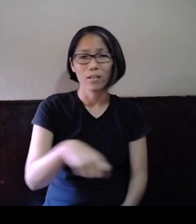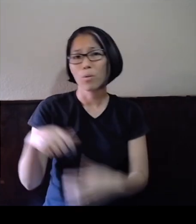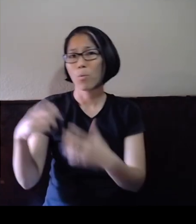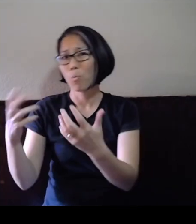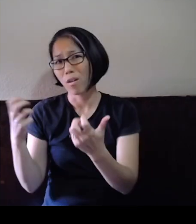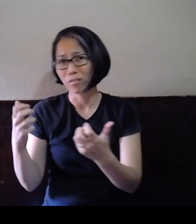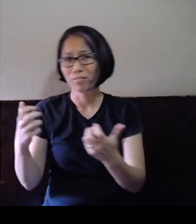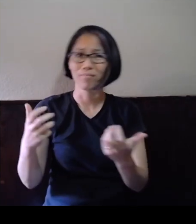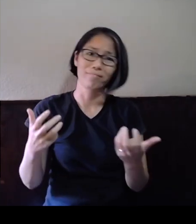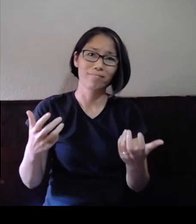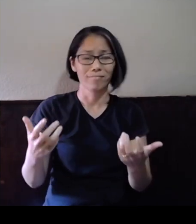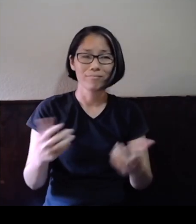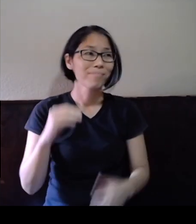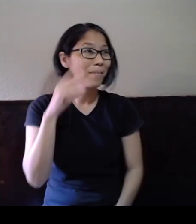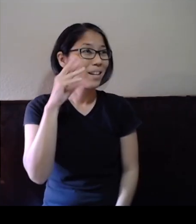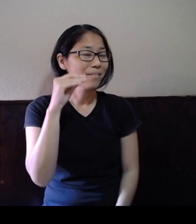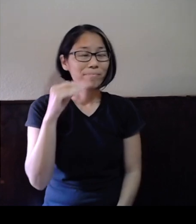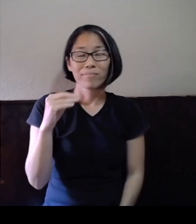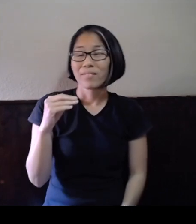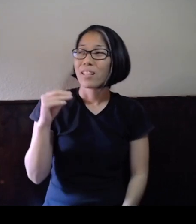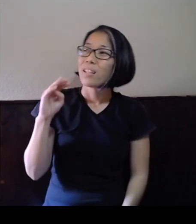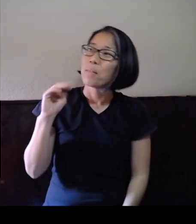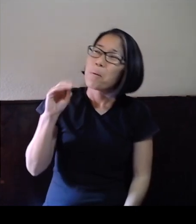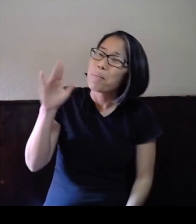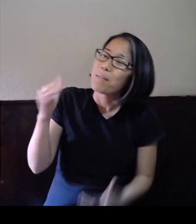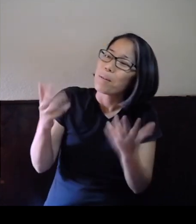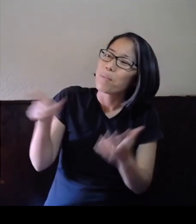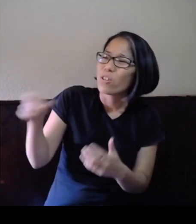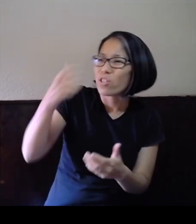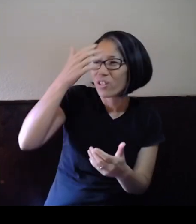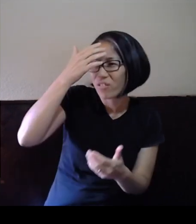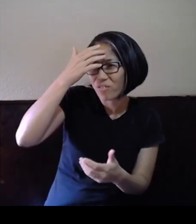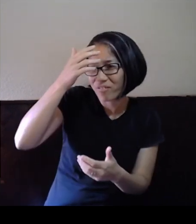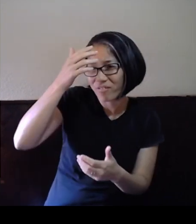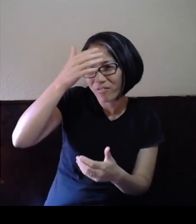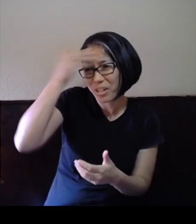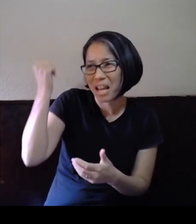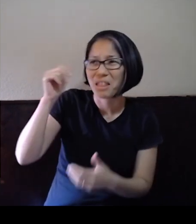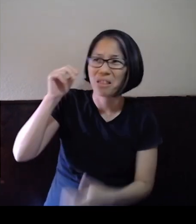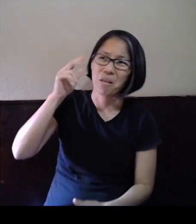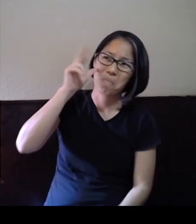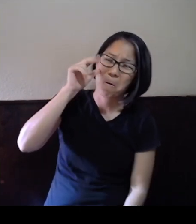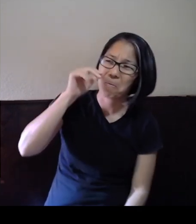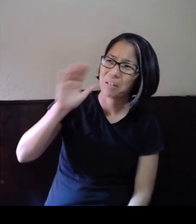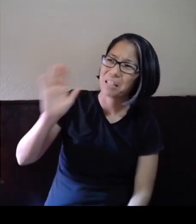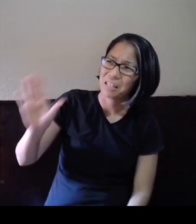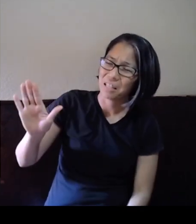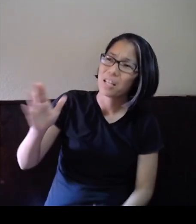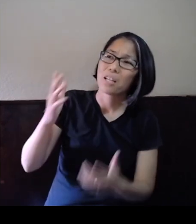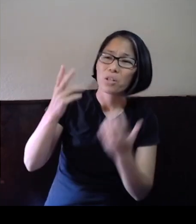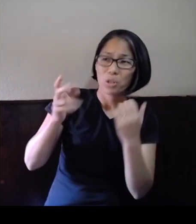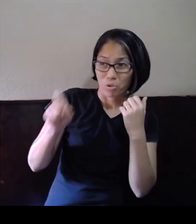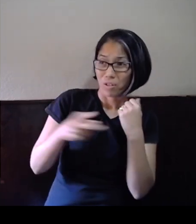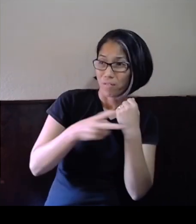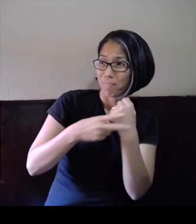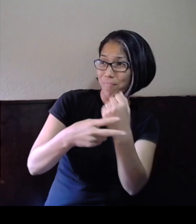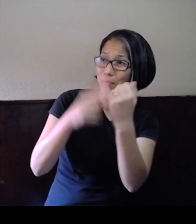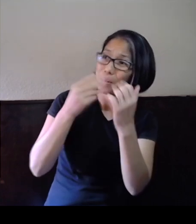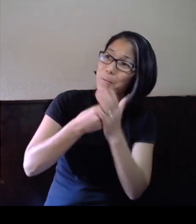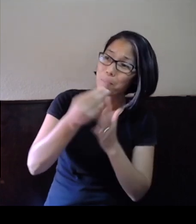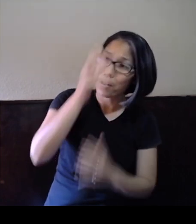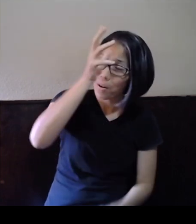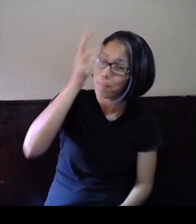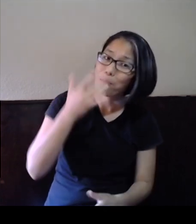want. Moby, maybe you should forget about the pony and save up to buy Grandpa a birthday present, too.